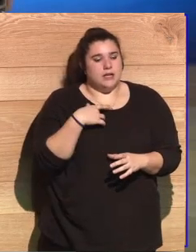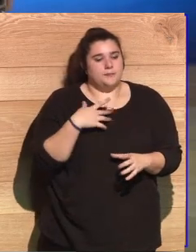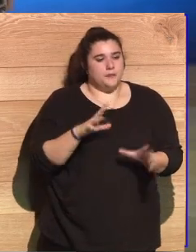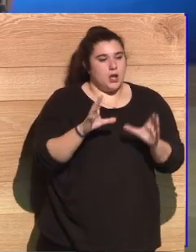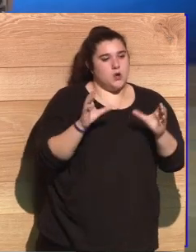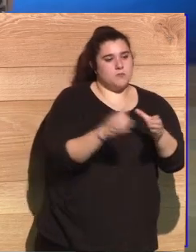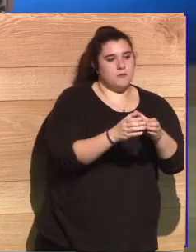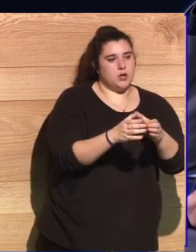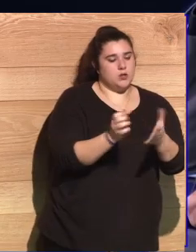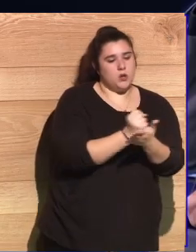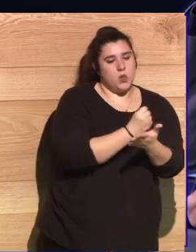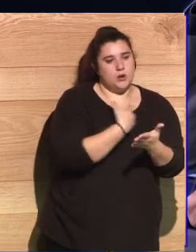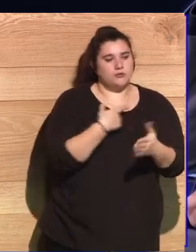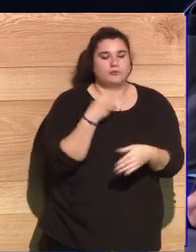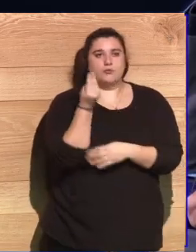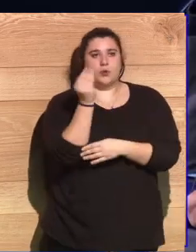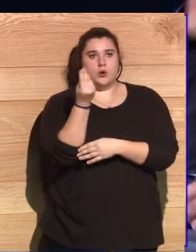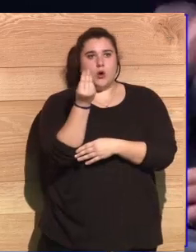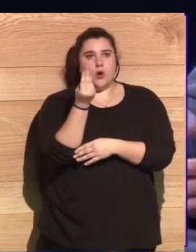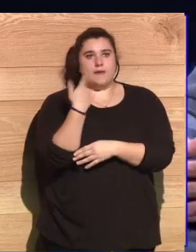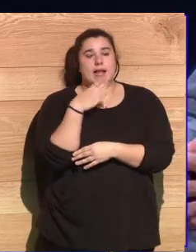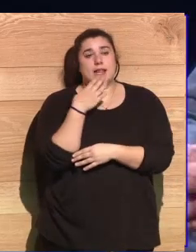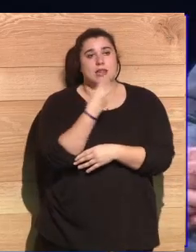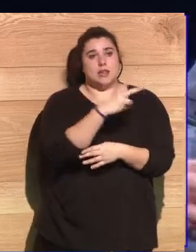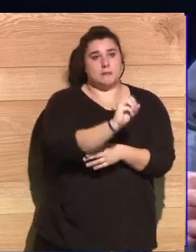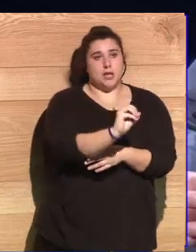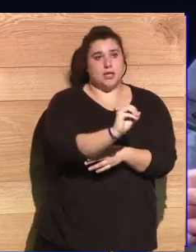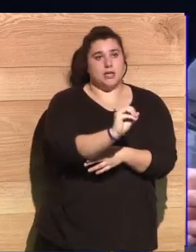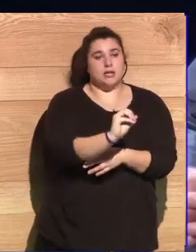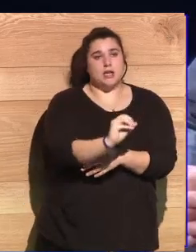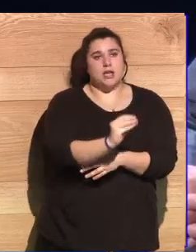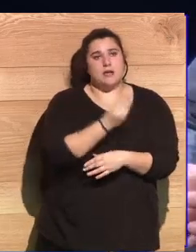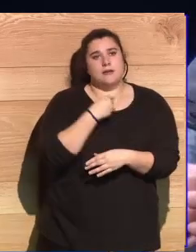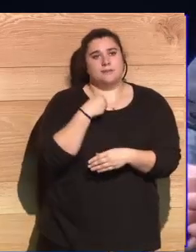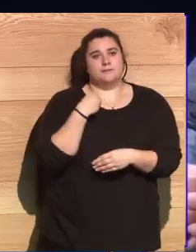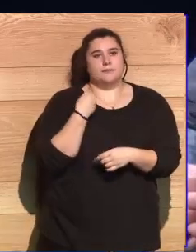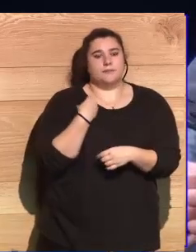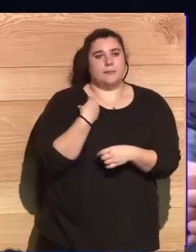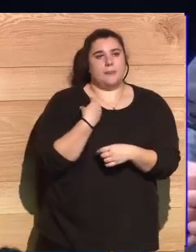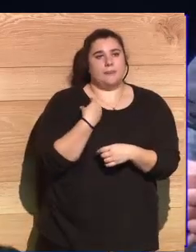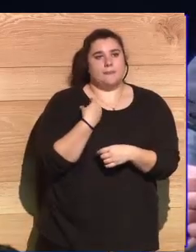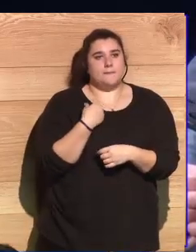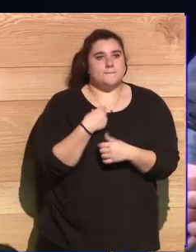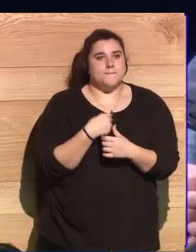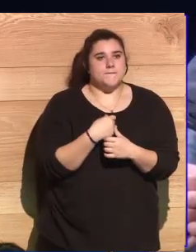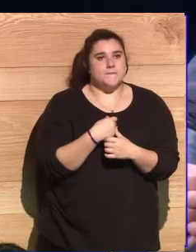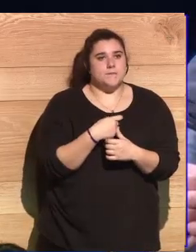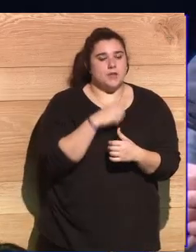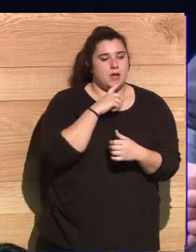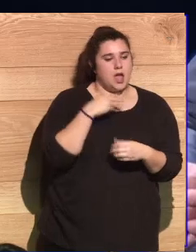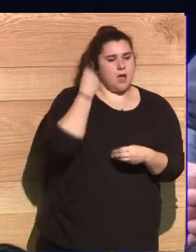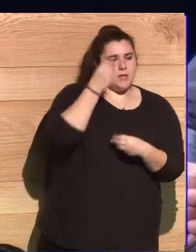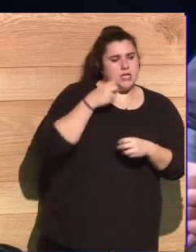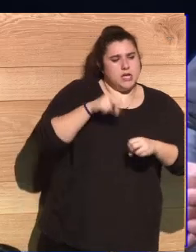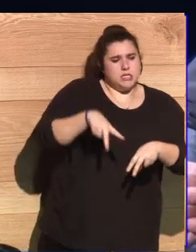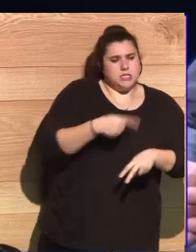In my case, and in all my people were started when we were in our 20s, and without thinking